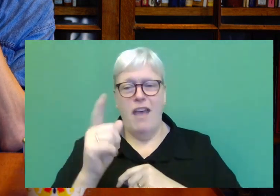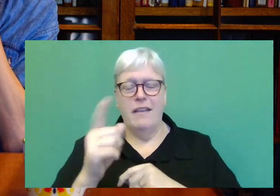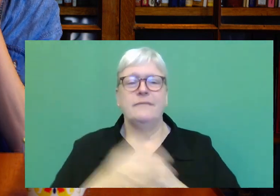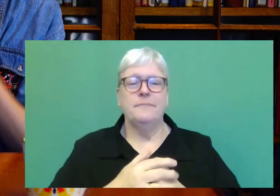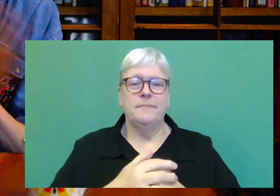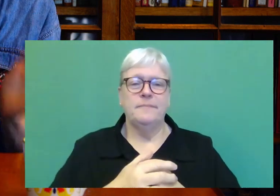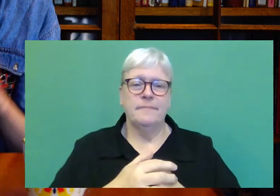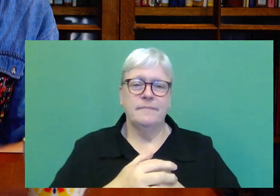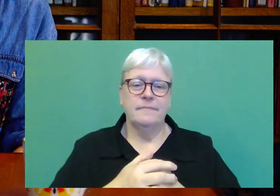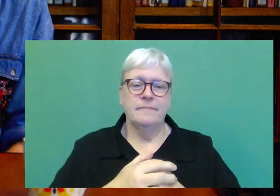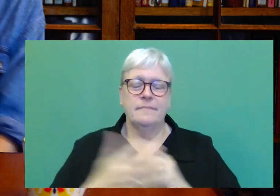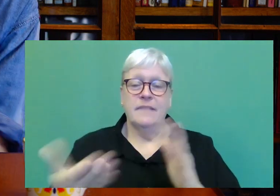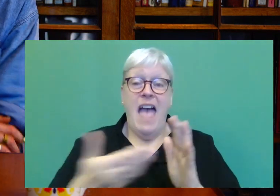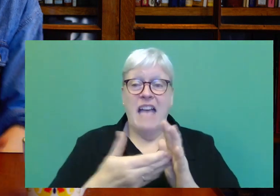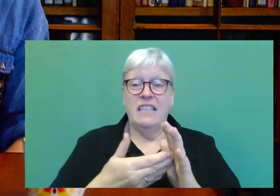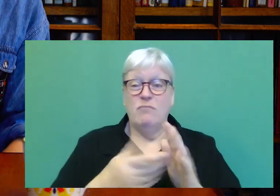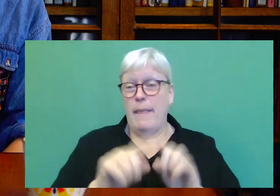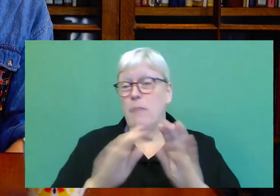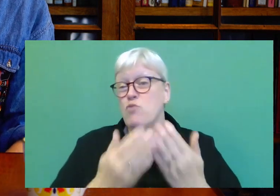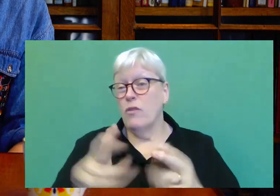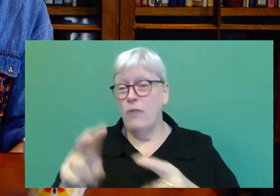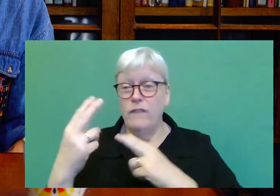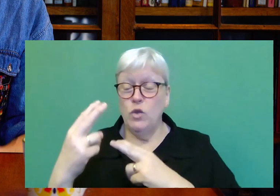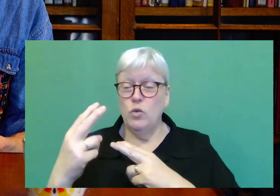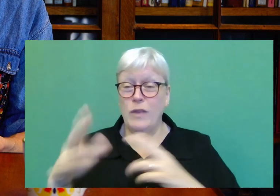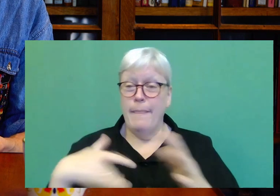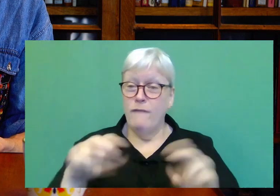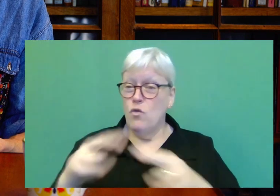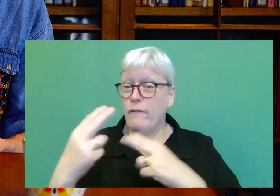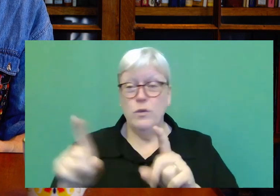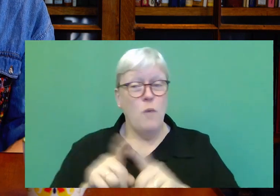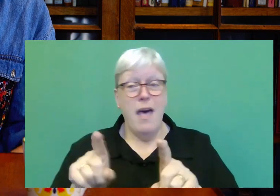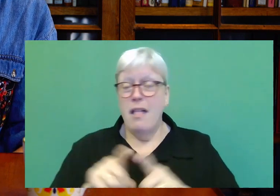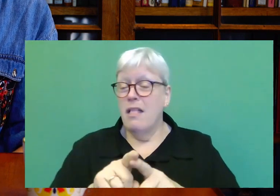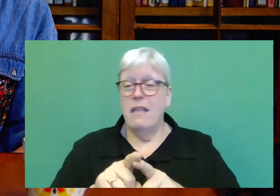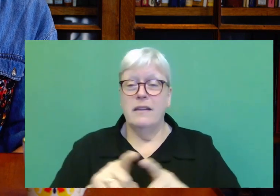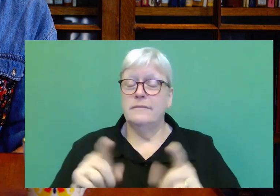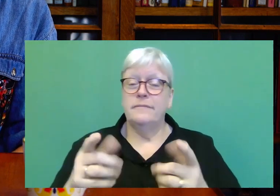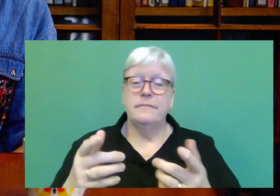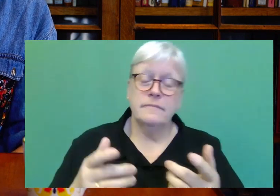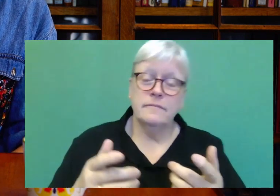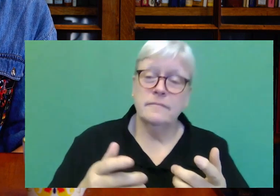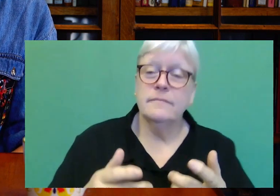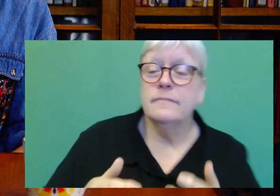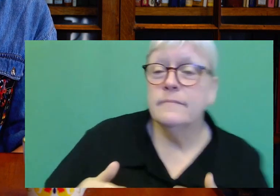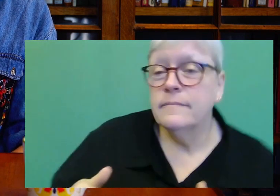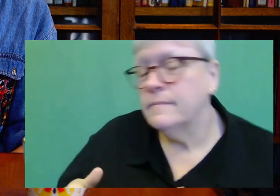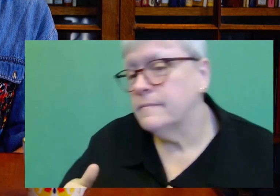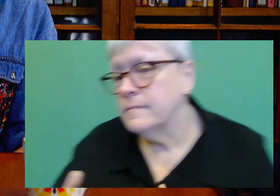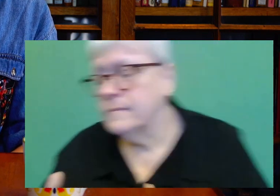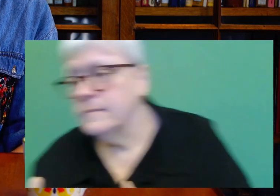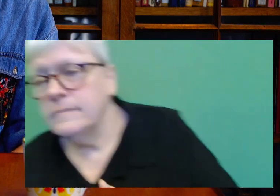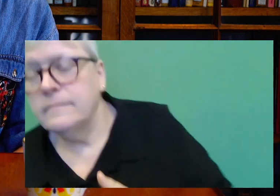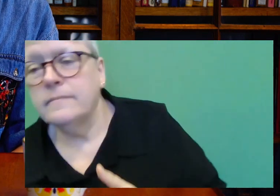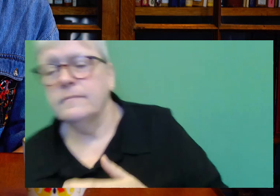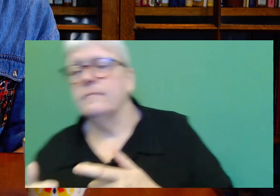of it. It becomes a life review as well. And there's a higher amount of grief literature on losing a